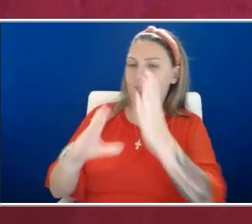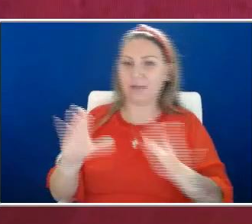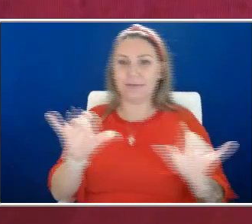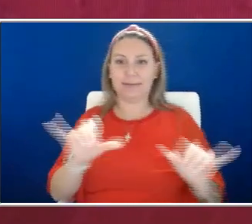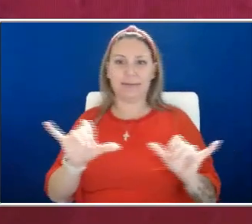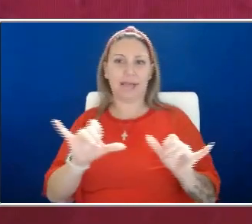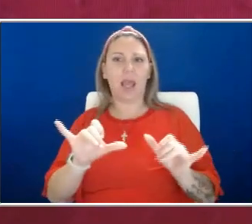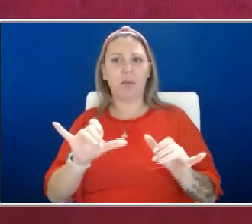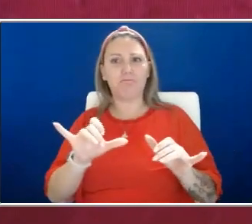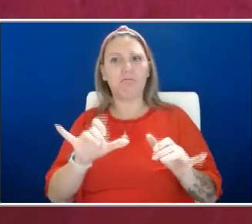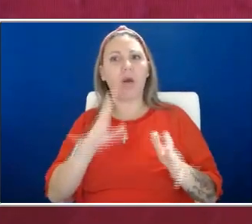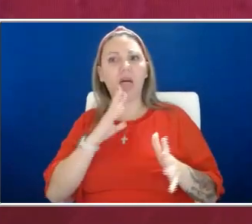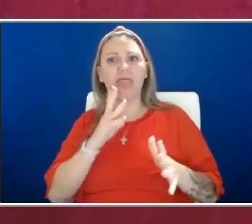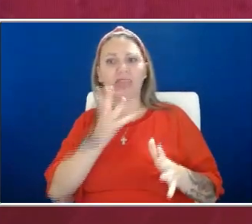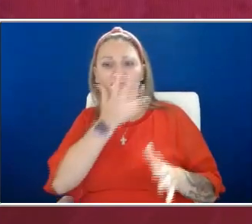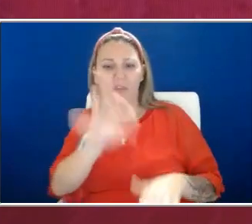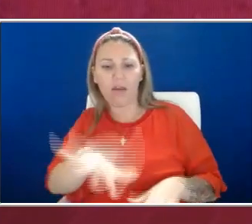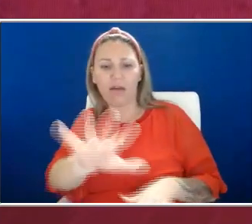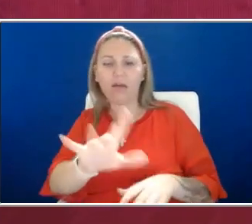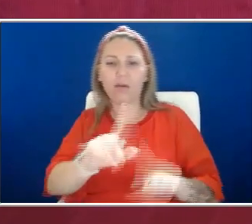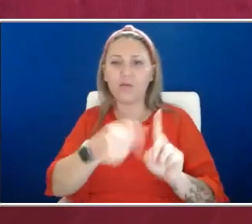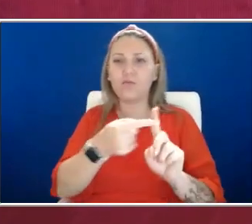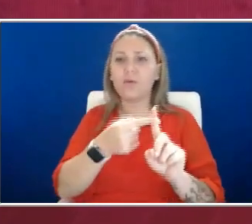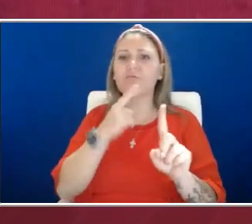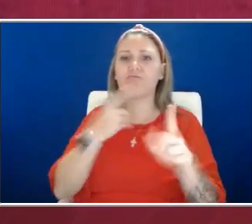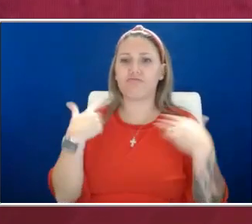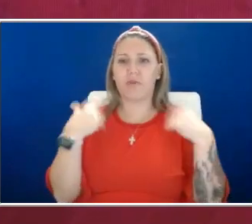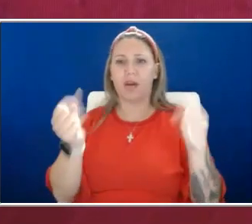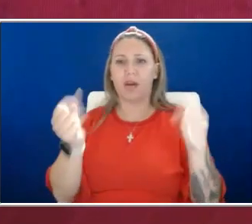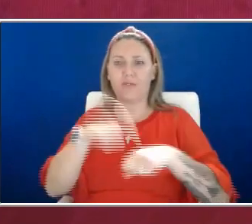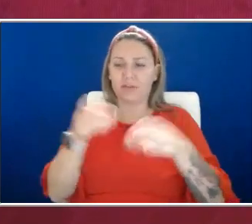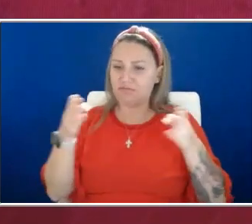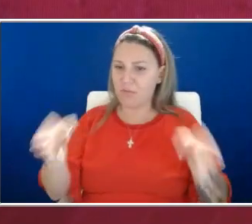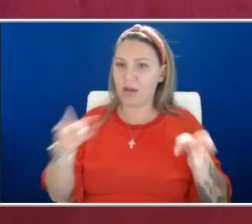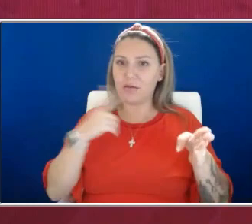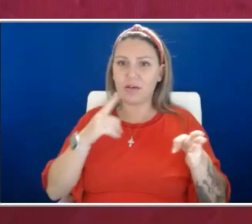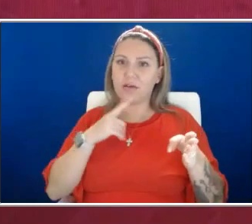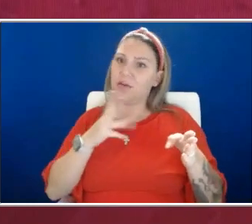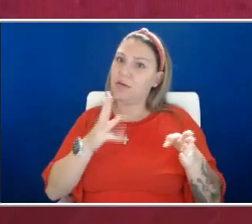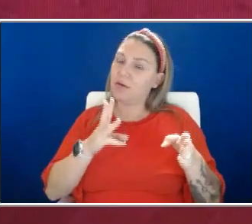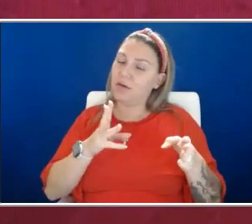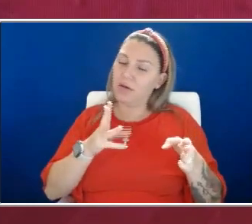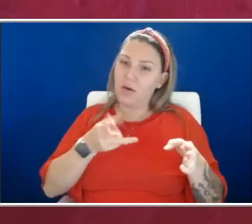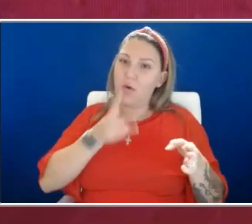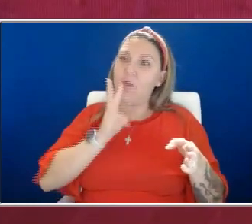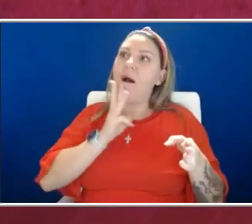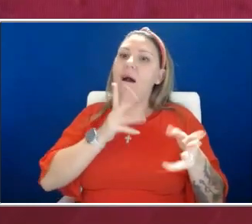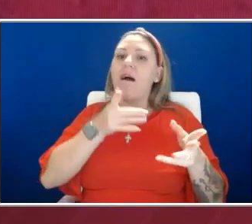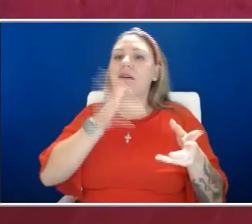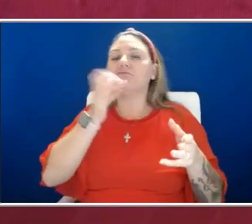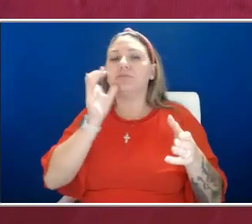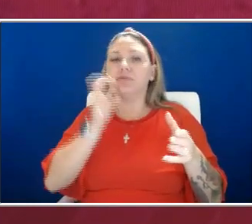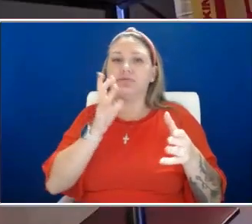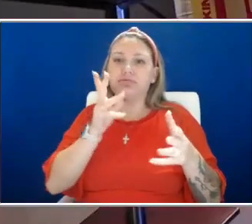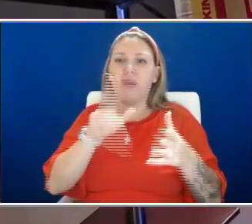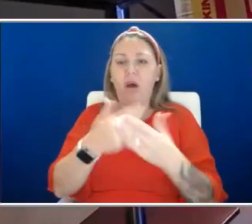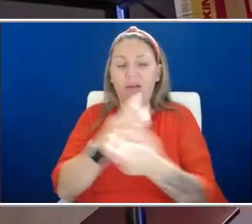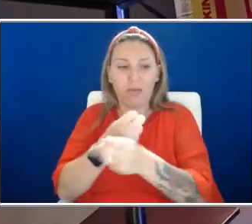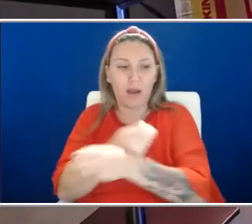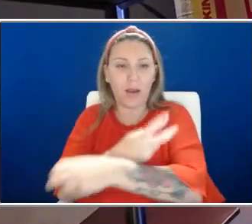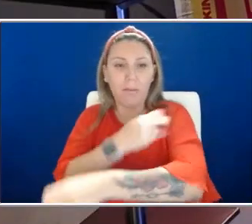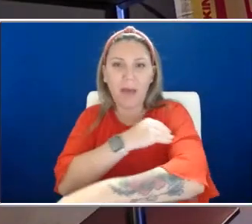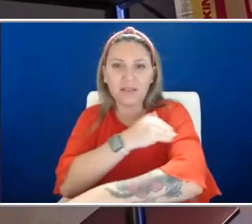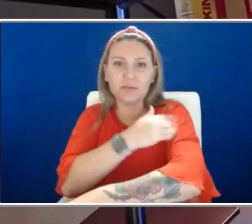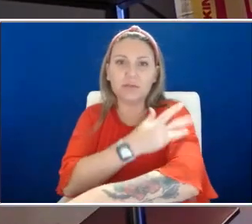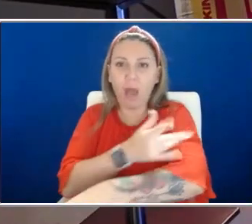hydrate. But when you talk about the recovery period, you got to flush out all that them toxins out of your muscles so that you can prepare for the